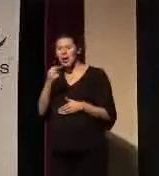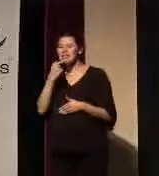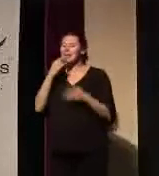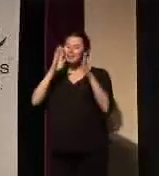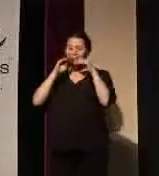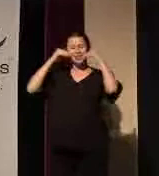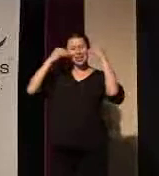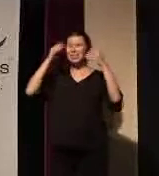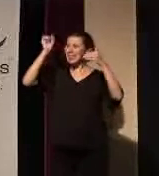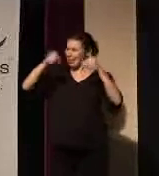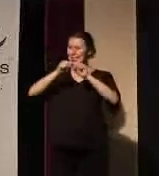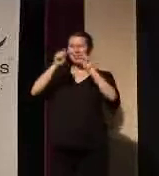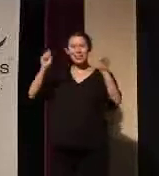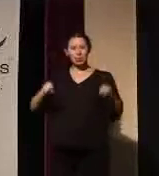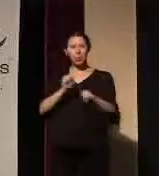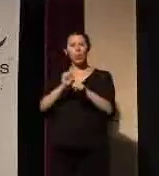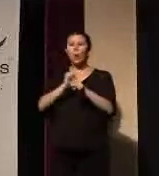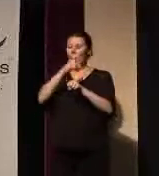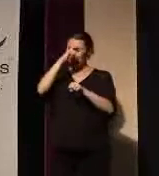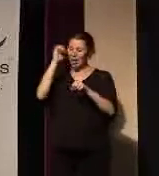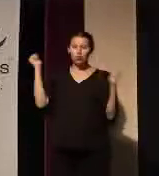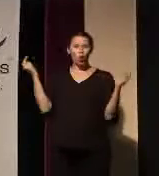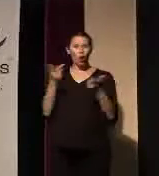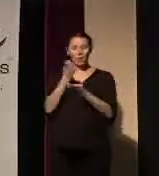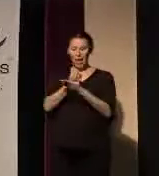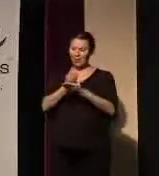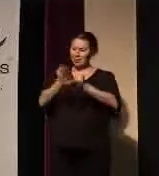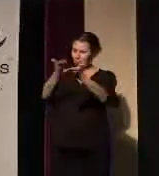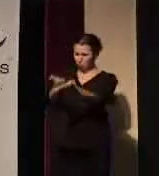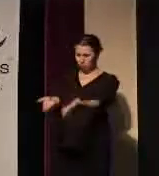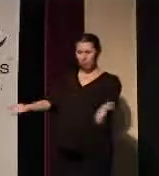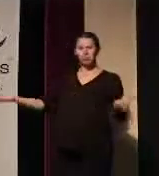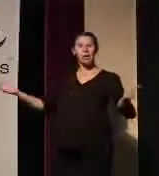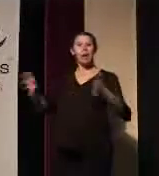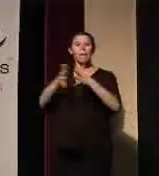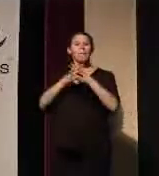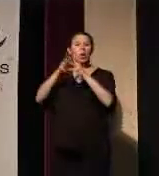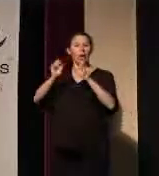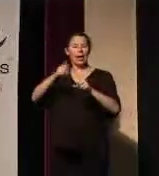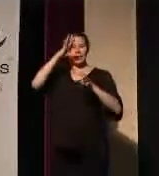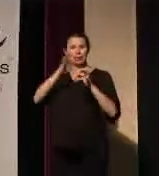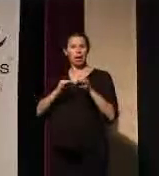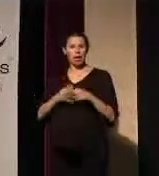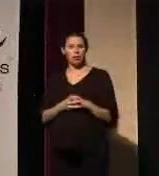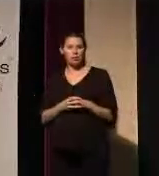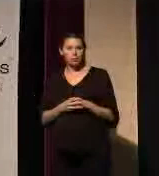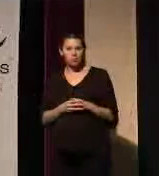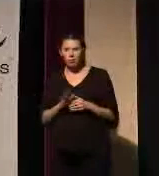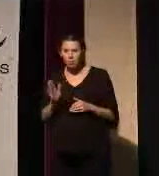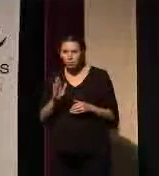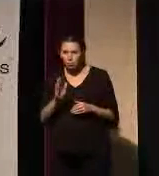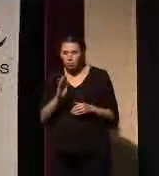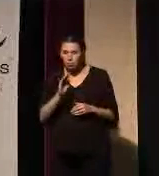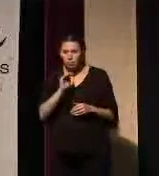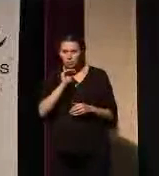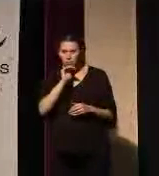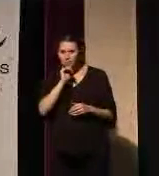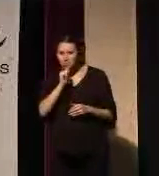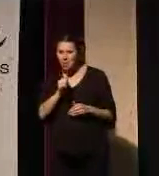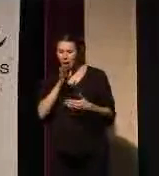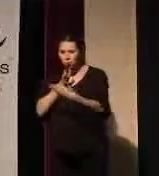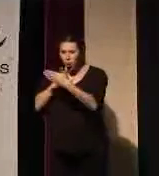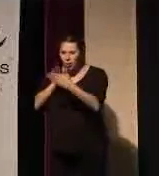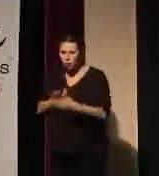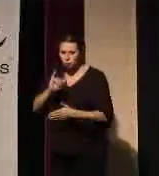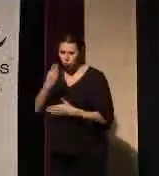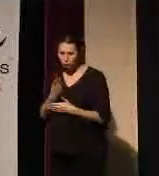said, because we put all of the evidence out there and now America can decide. Well, that's actually not the job of the prosecutor.